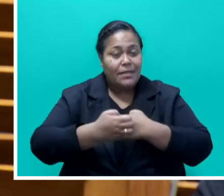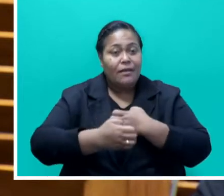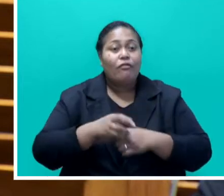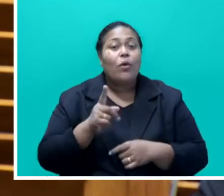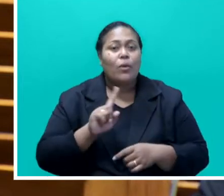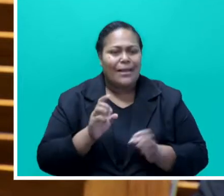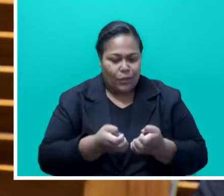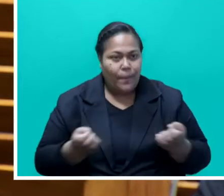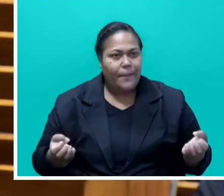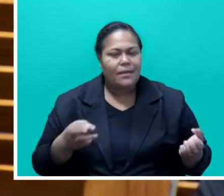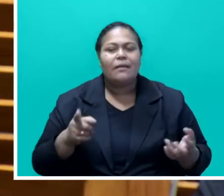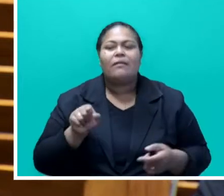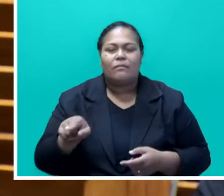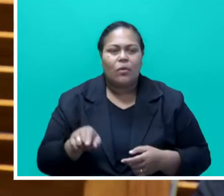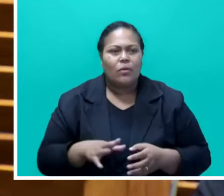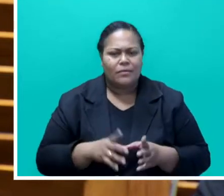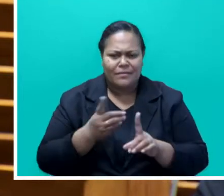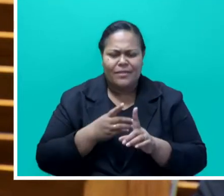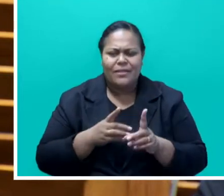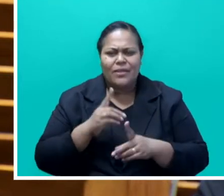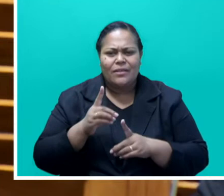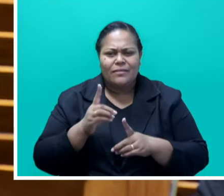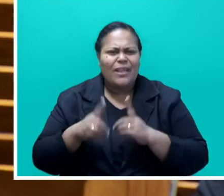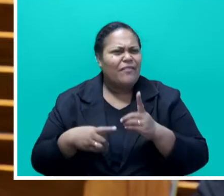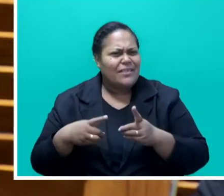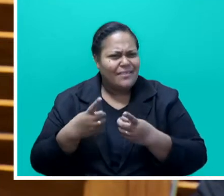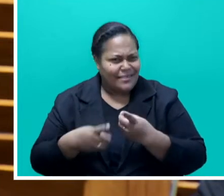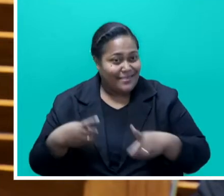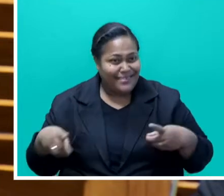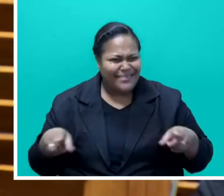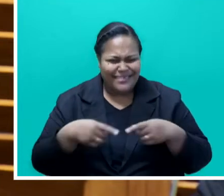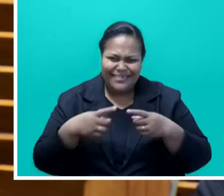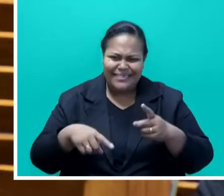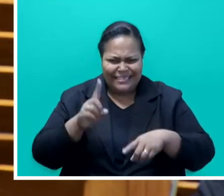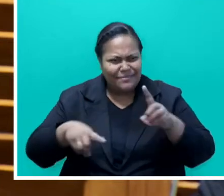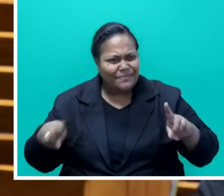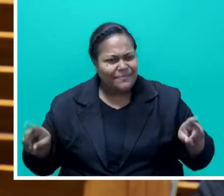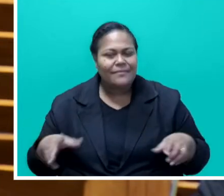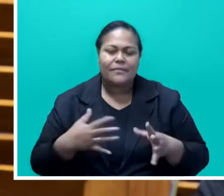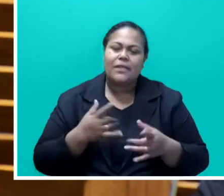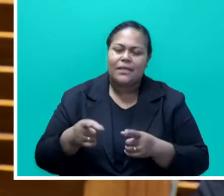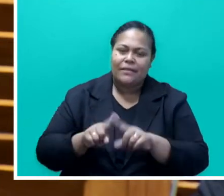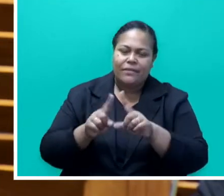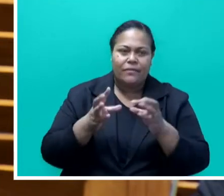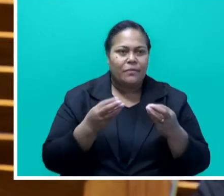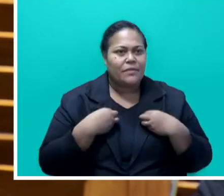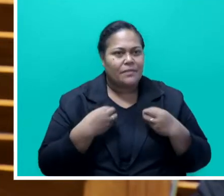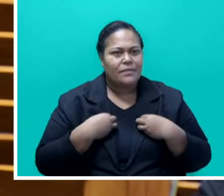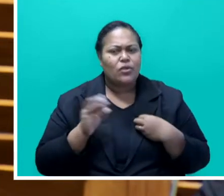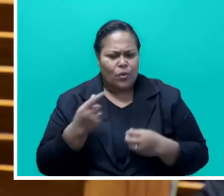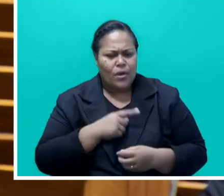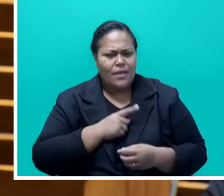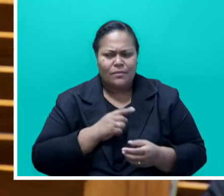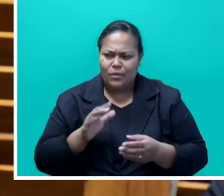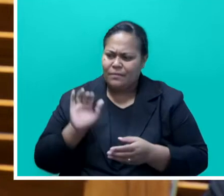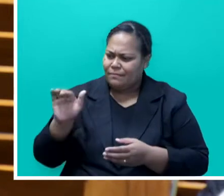Through this program, Honourable Speaker, we have also enabled equity funding with financial institutions for capital expenditure, and